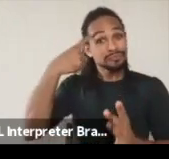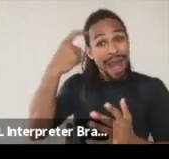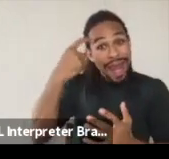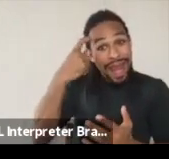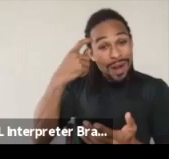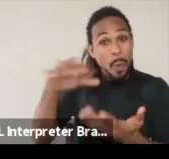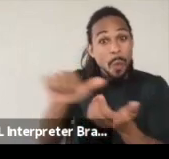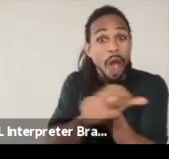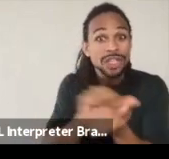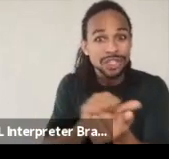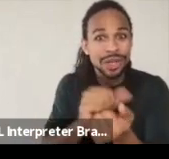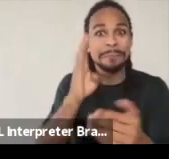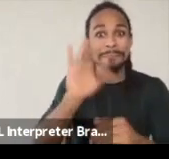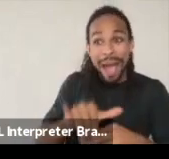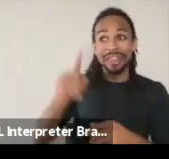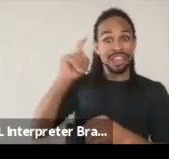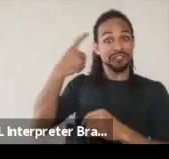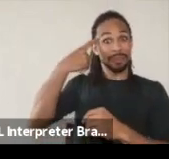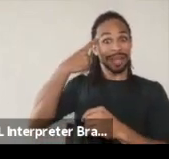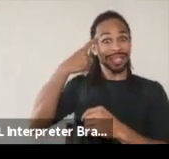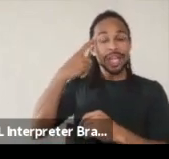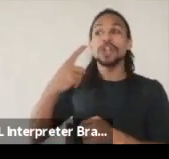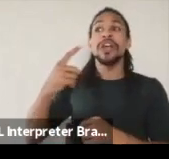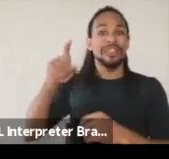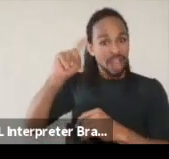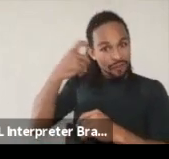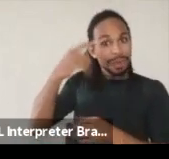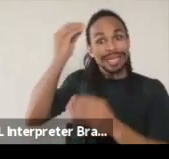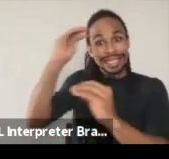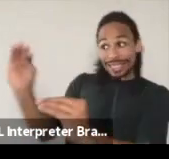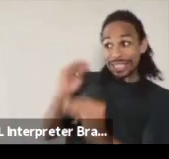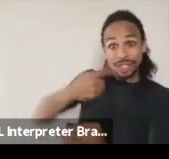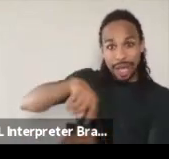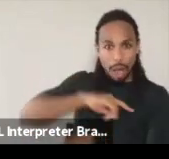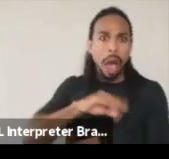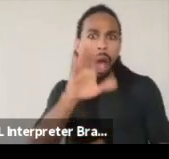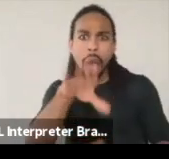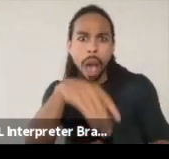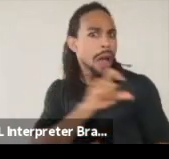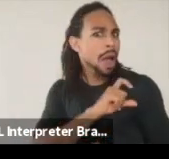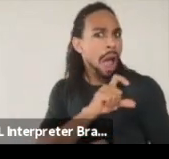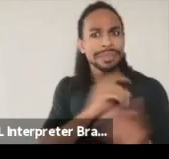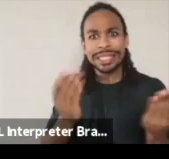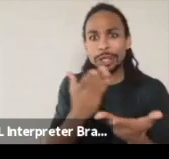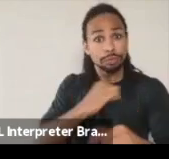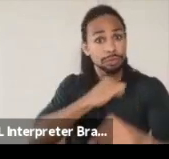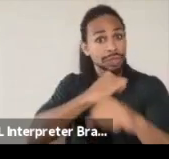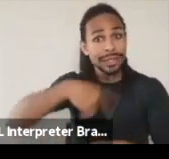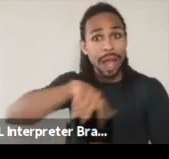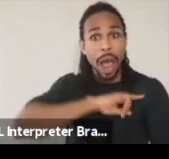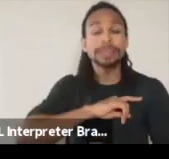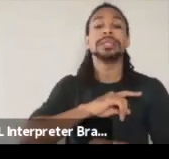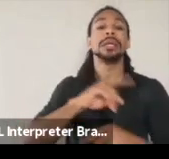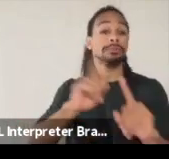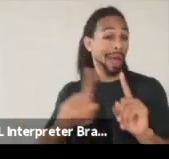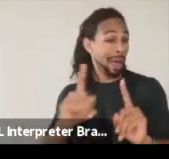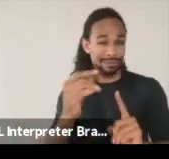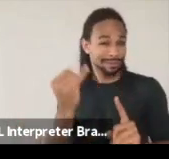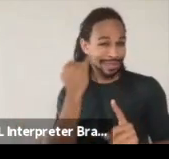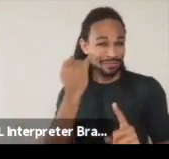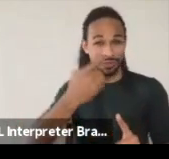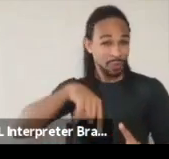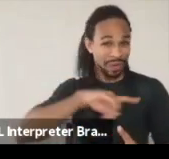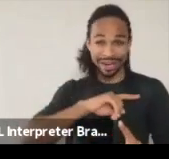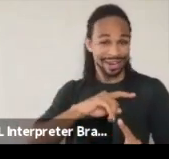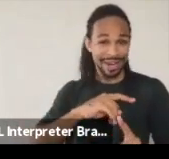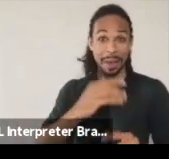believe that the police are here to protect us if we are not Black or we are not Indigenous. And for myself, as